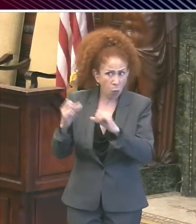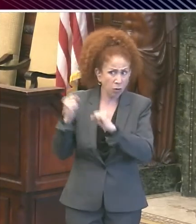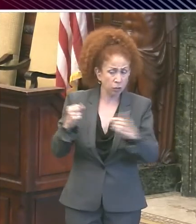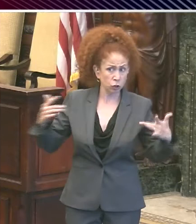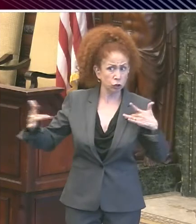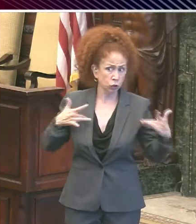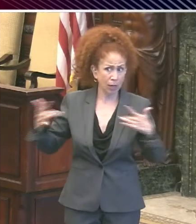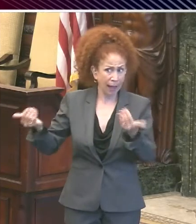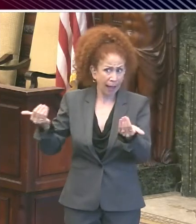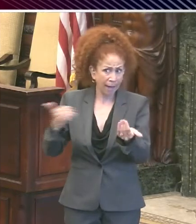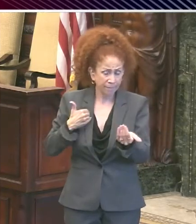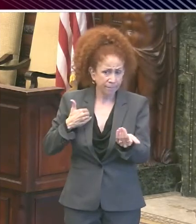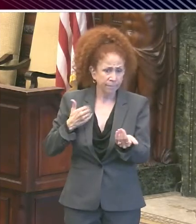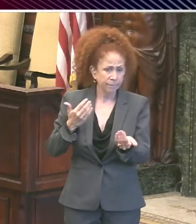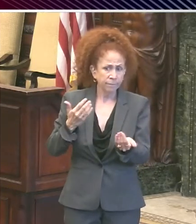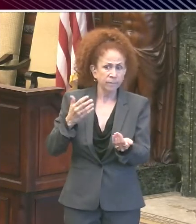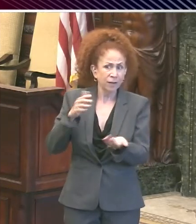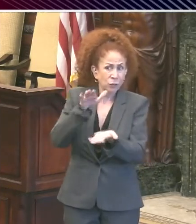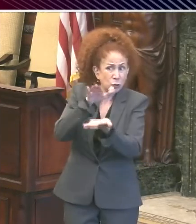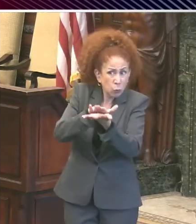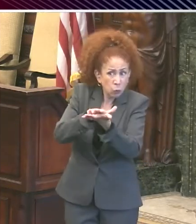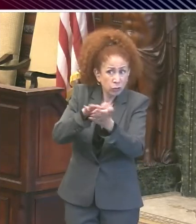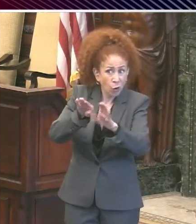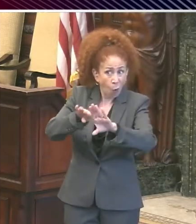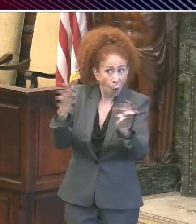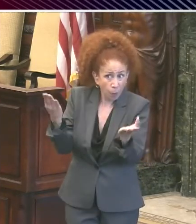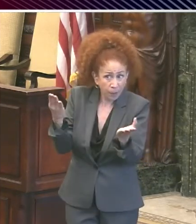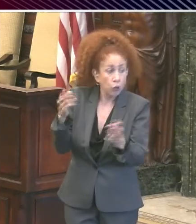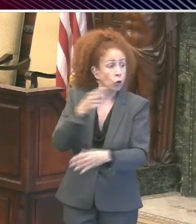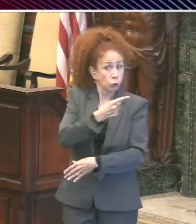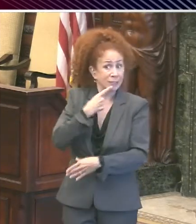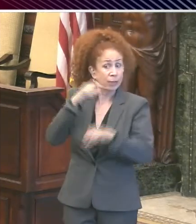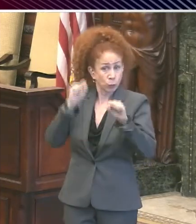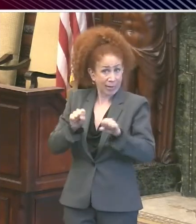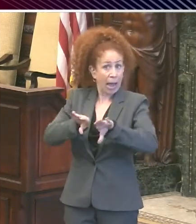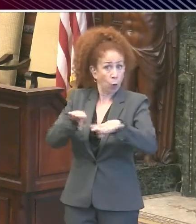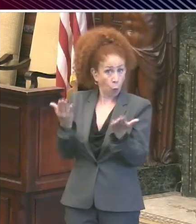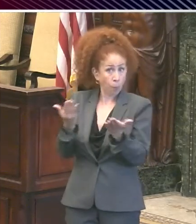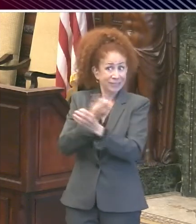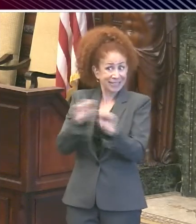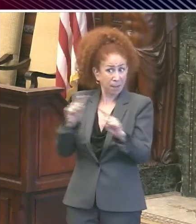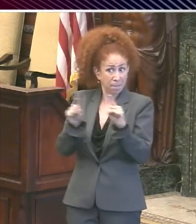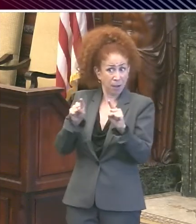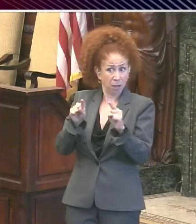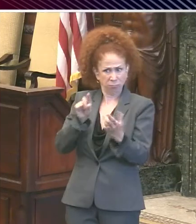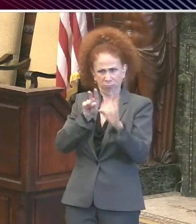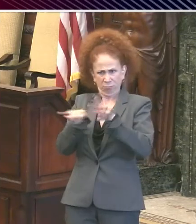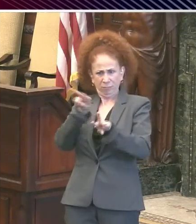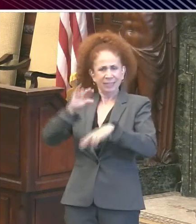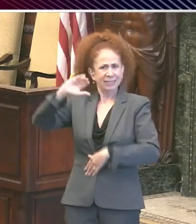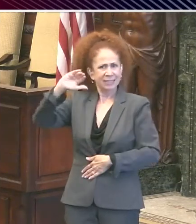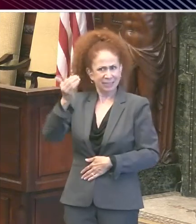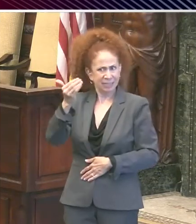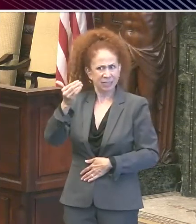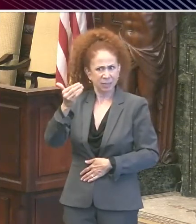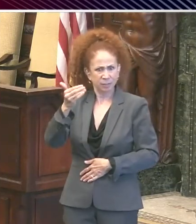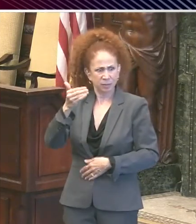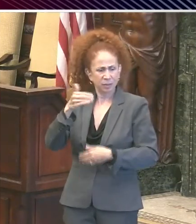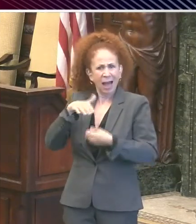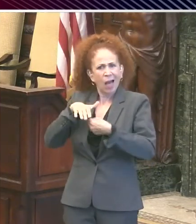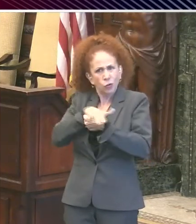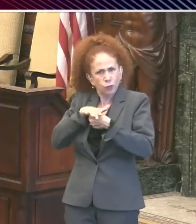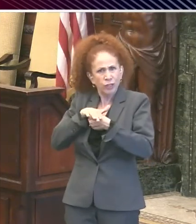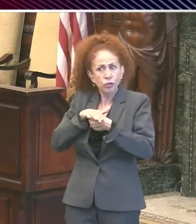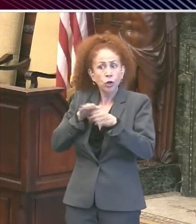about schools reopening? You've said they can open safely, but here it looks like as the region